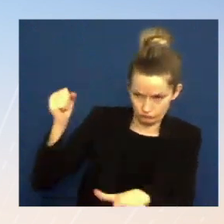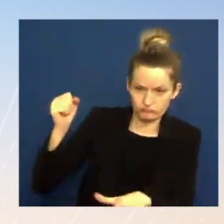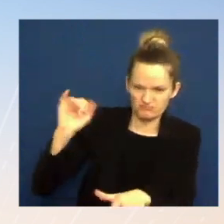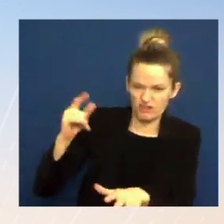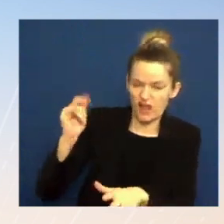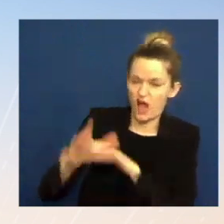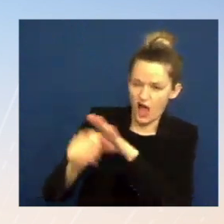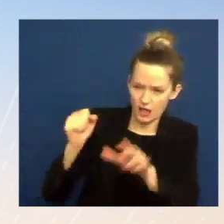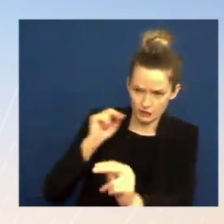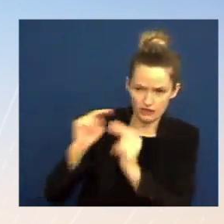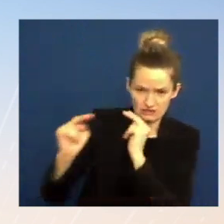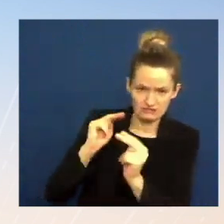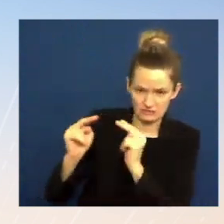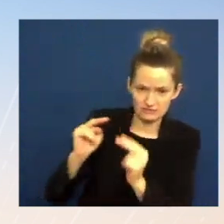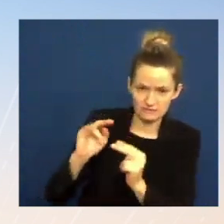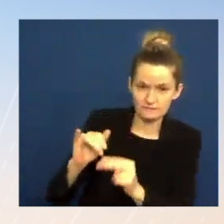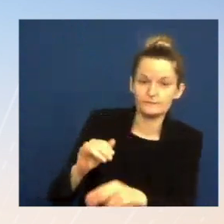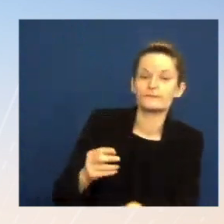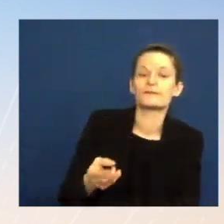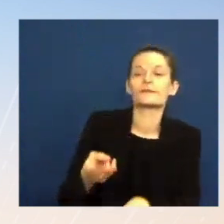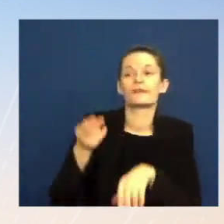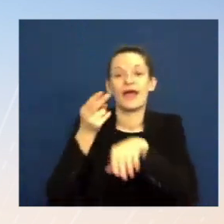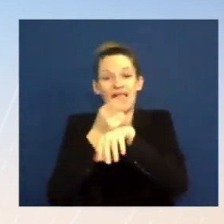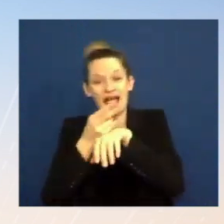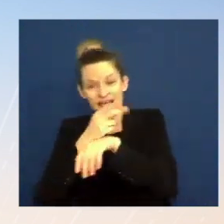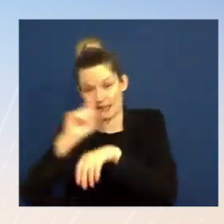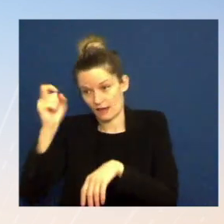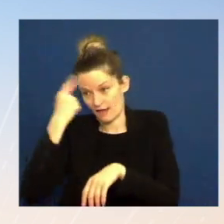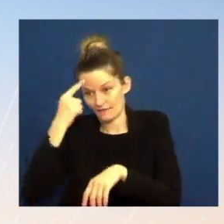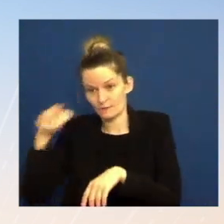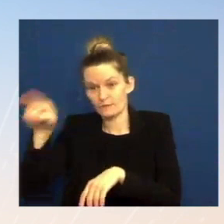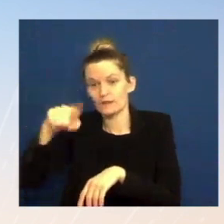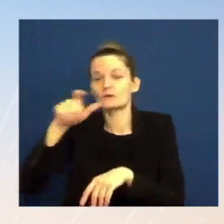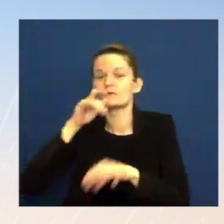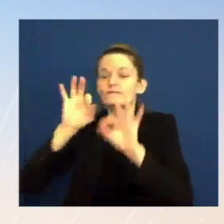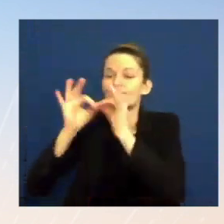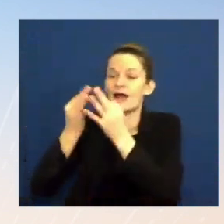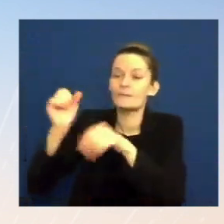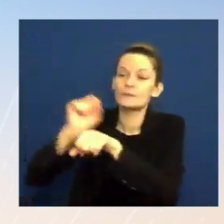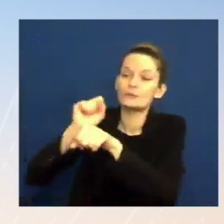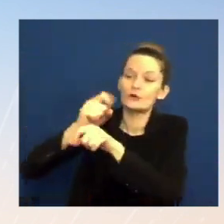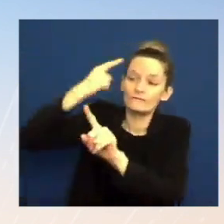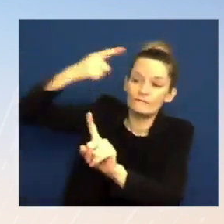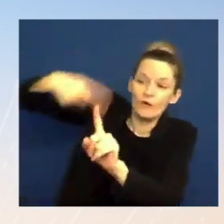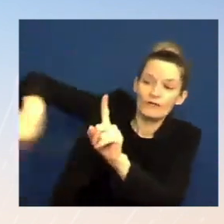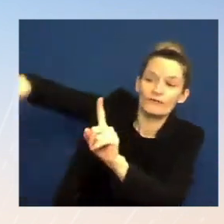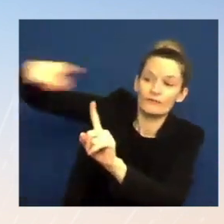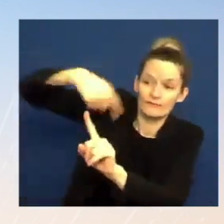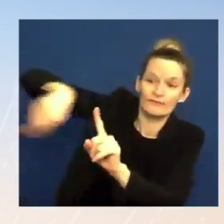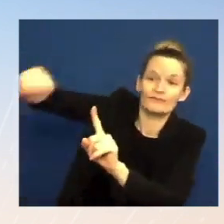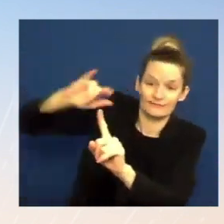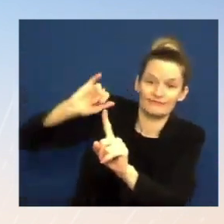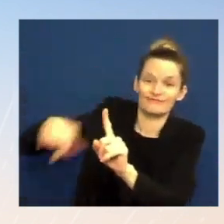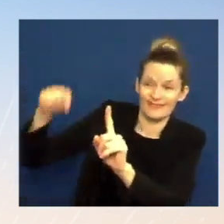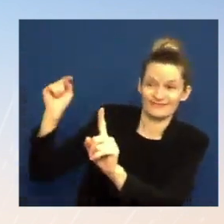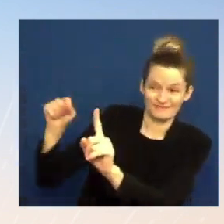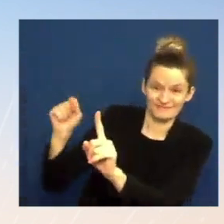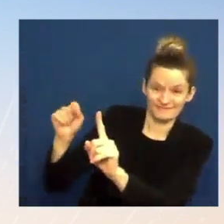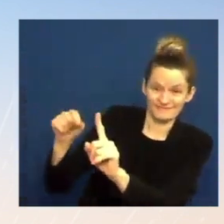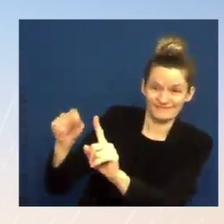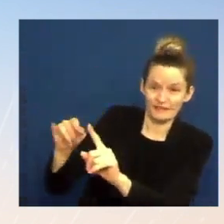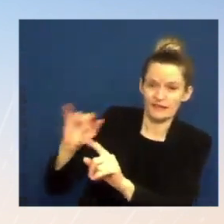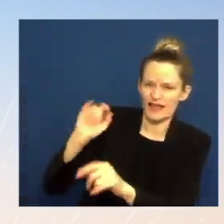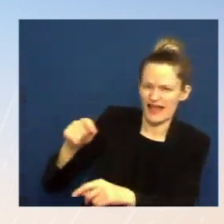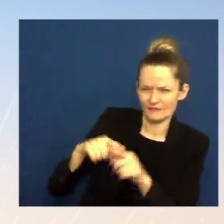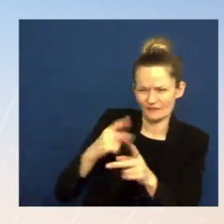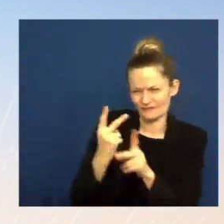coordinate and organize a recovery. We are looking at every possible option for how to go about doing that. And